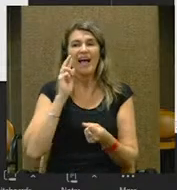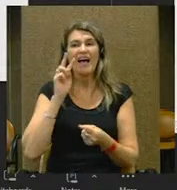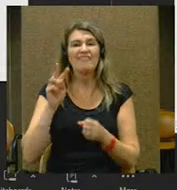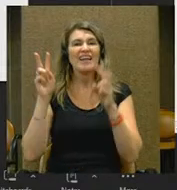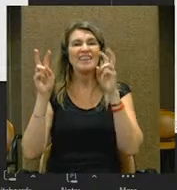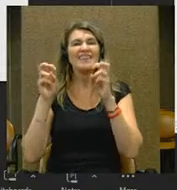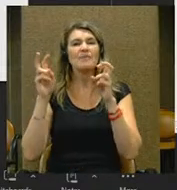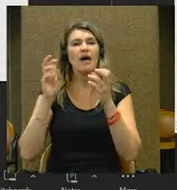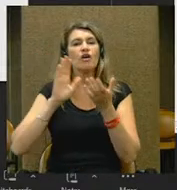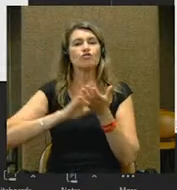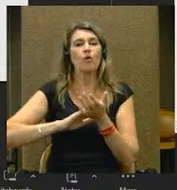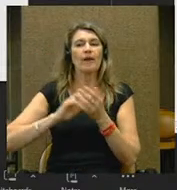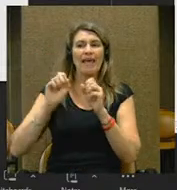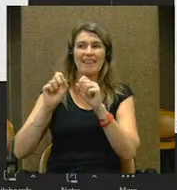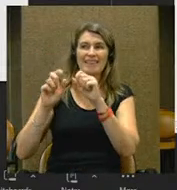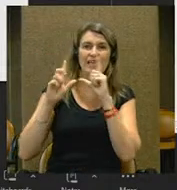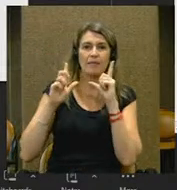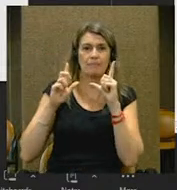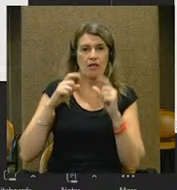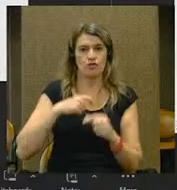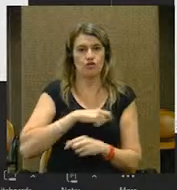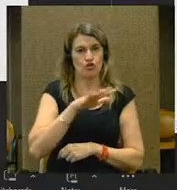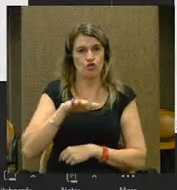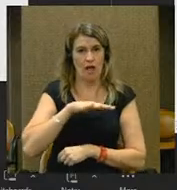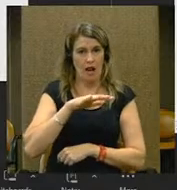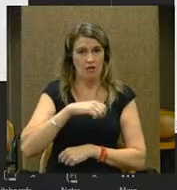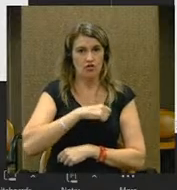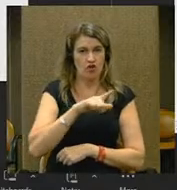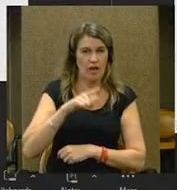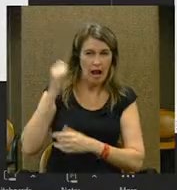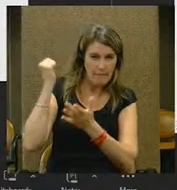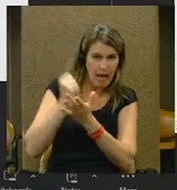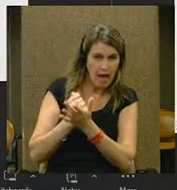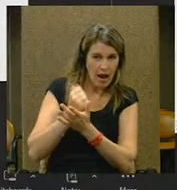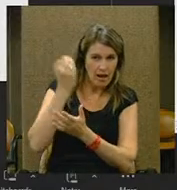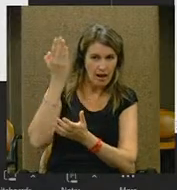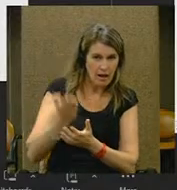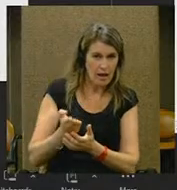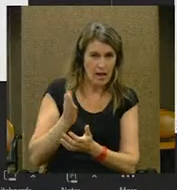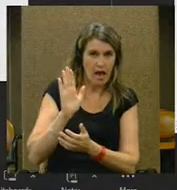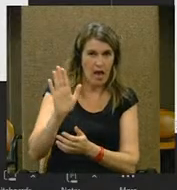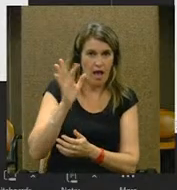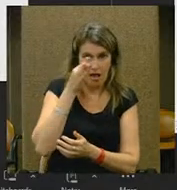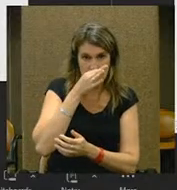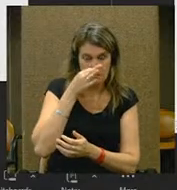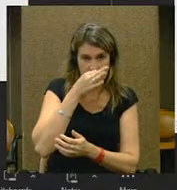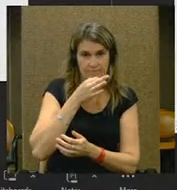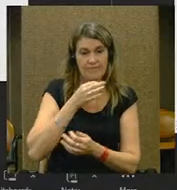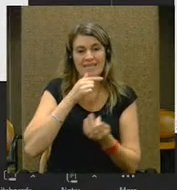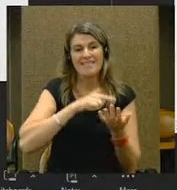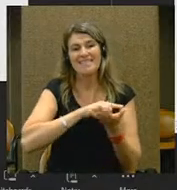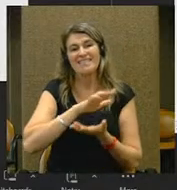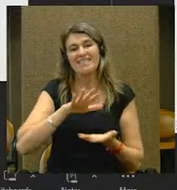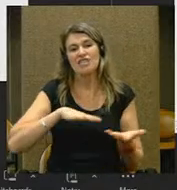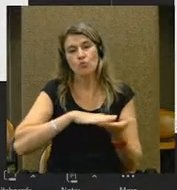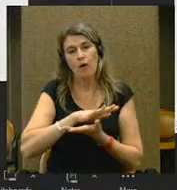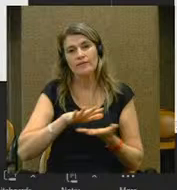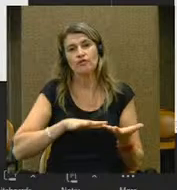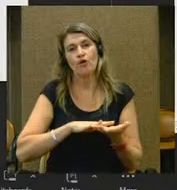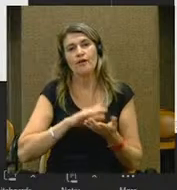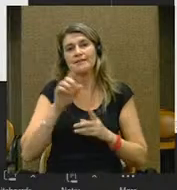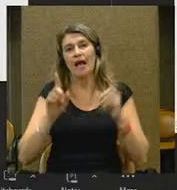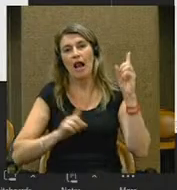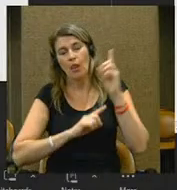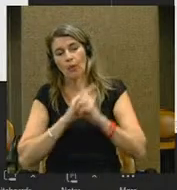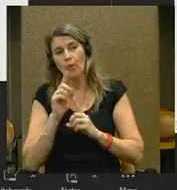as it is often with unstable social situations that are at risk, we are also looking